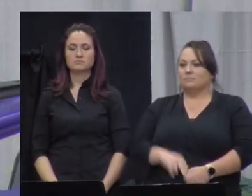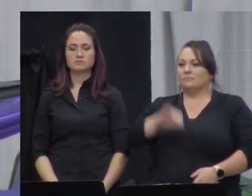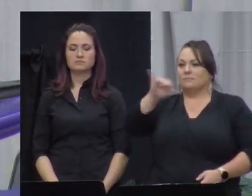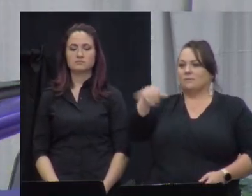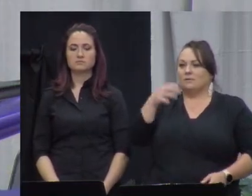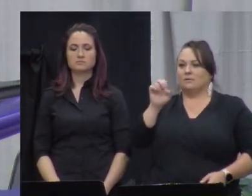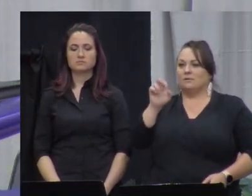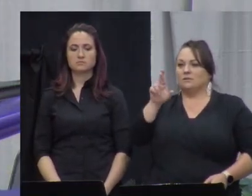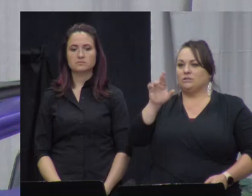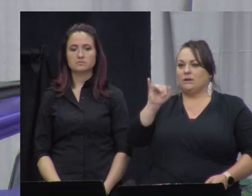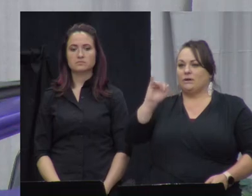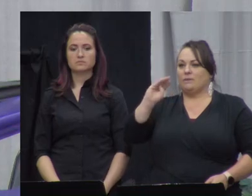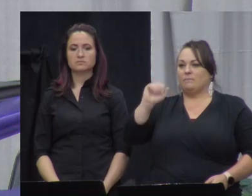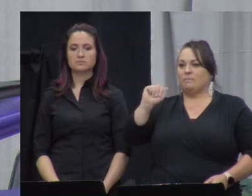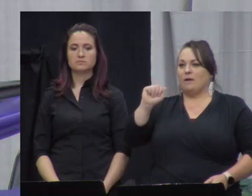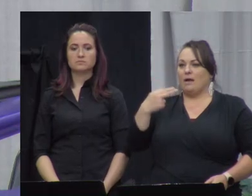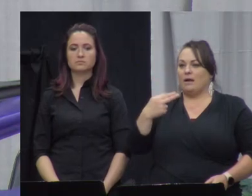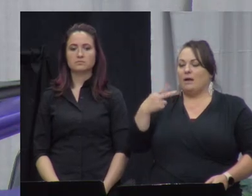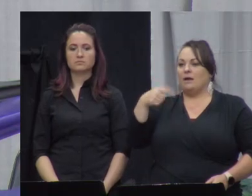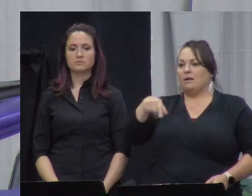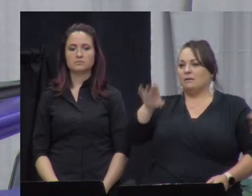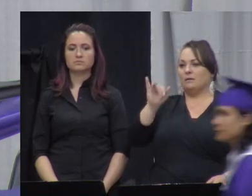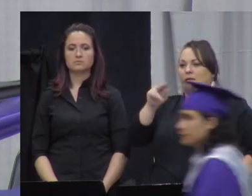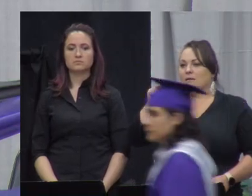Jeremiah Quinones.